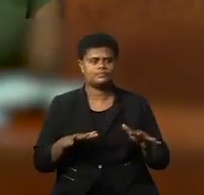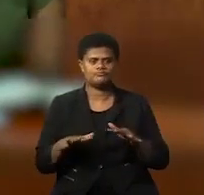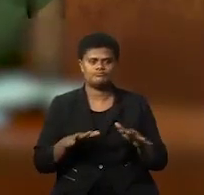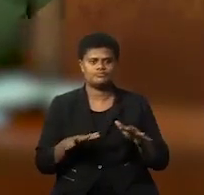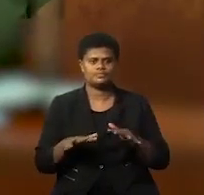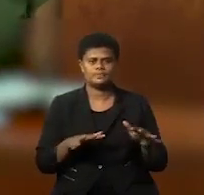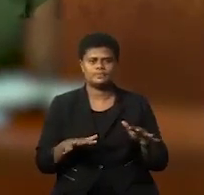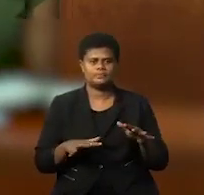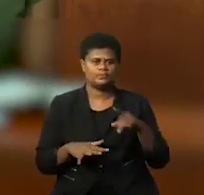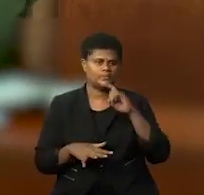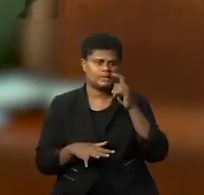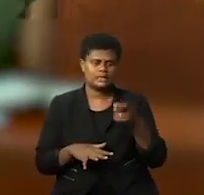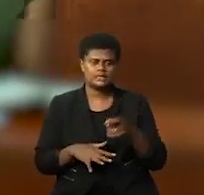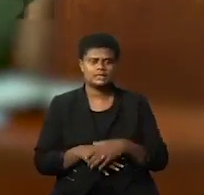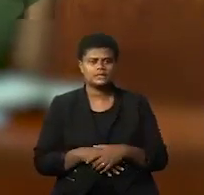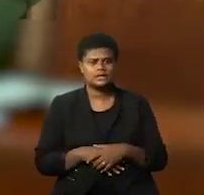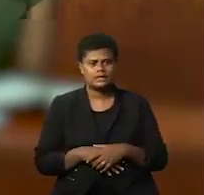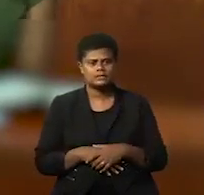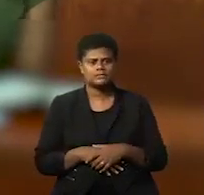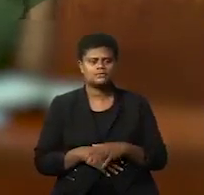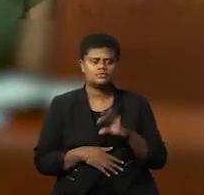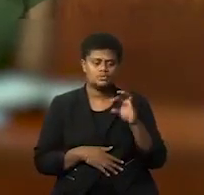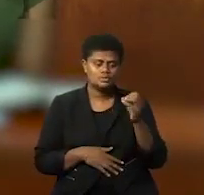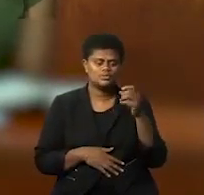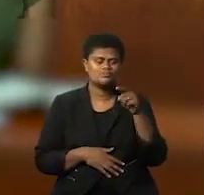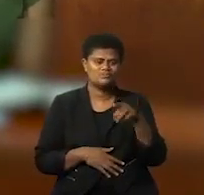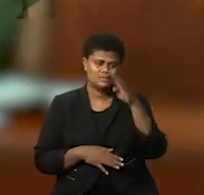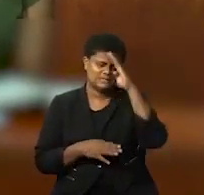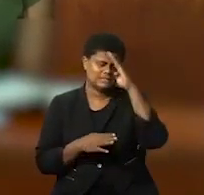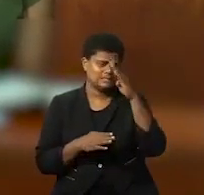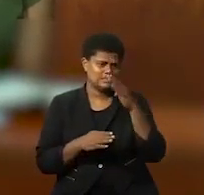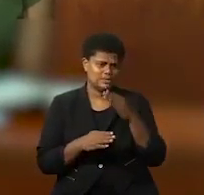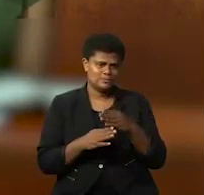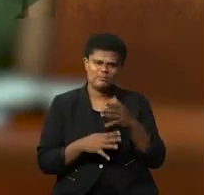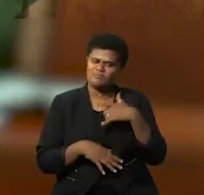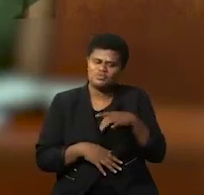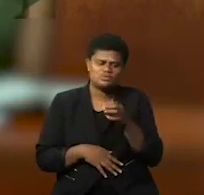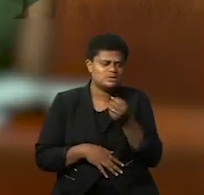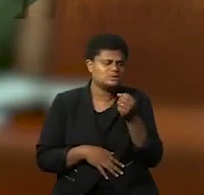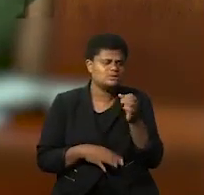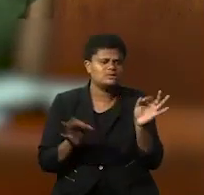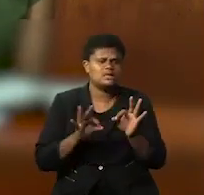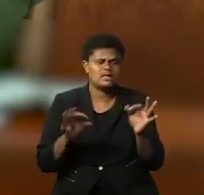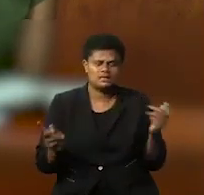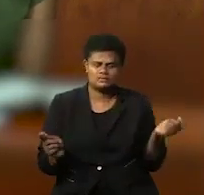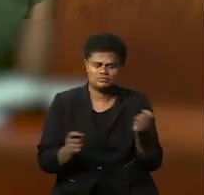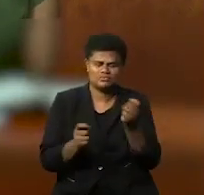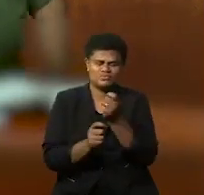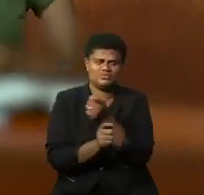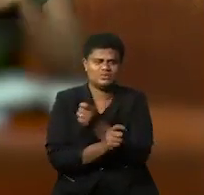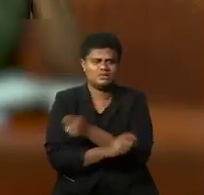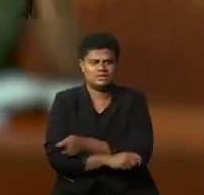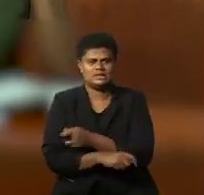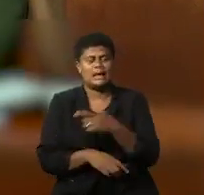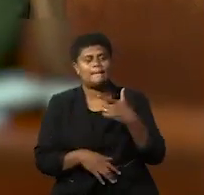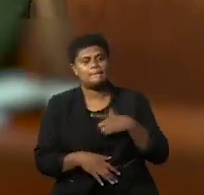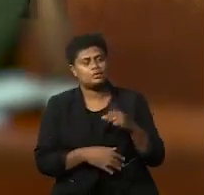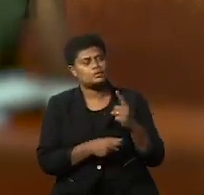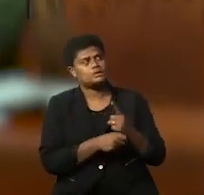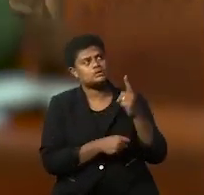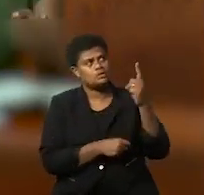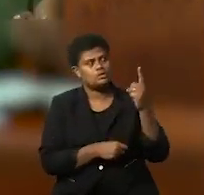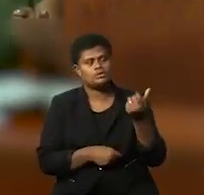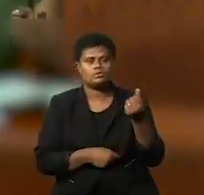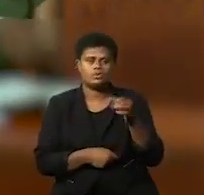true. That for me is hope, because it offers me hope that, you know, there's no changing it, that it is certainly something that